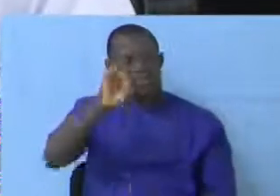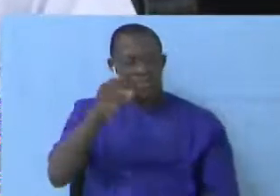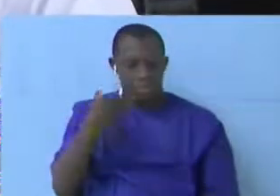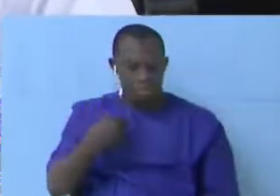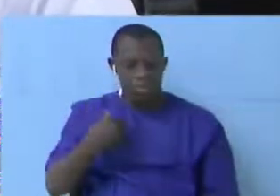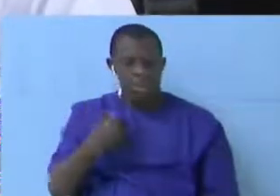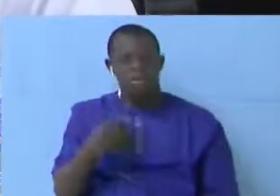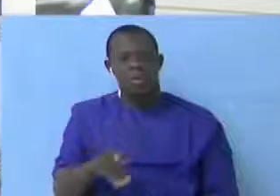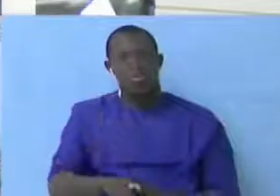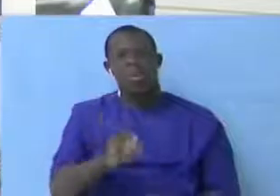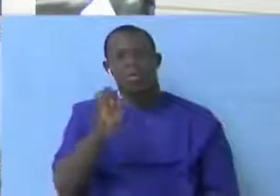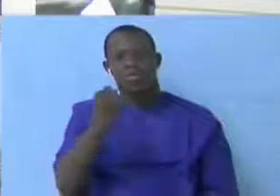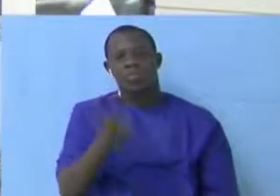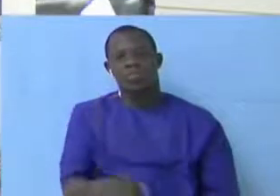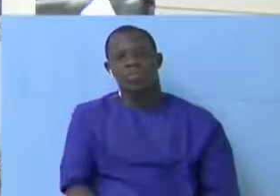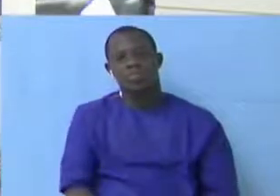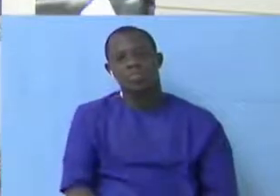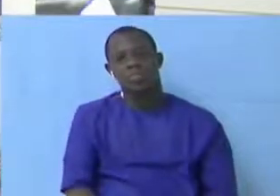yes.